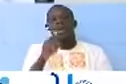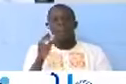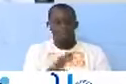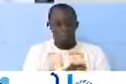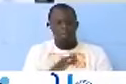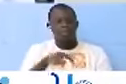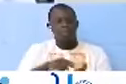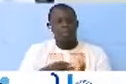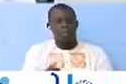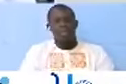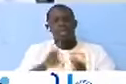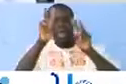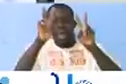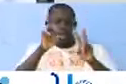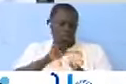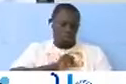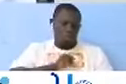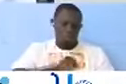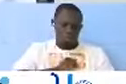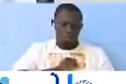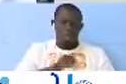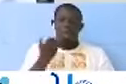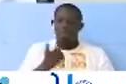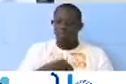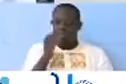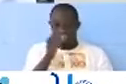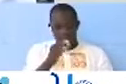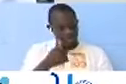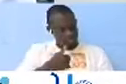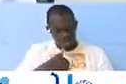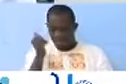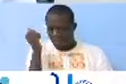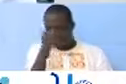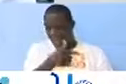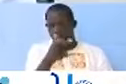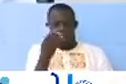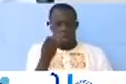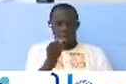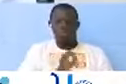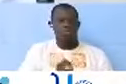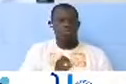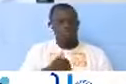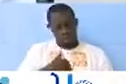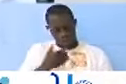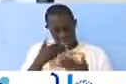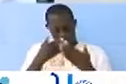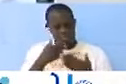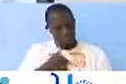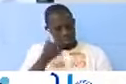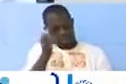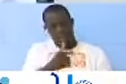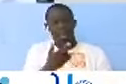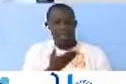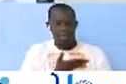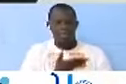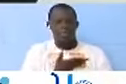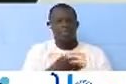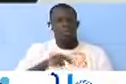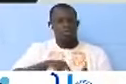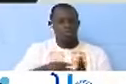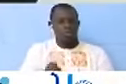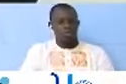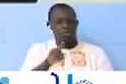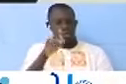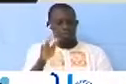was the ones belonging to Jame. The accusation was that I did not pay him and I told him that I have paid. So you took a